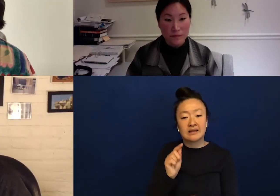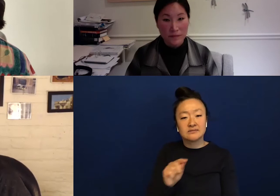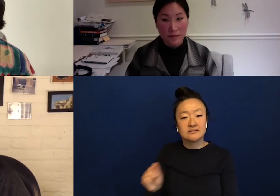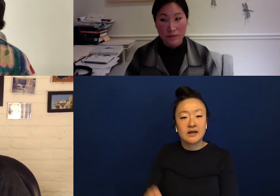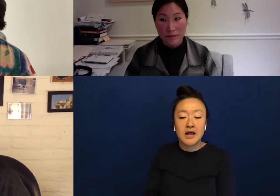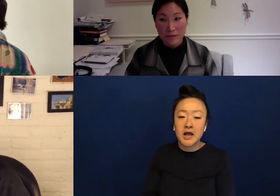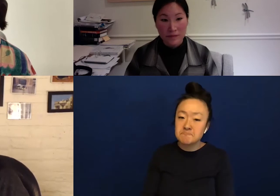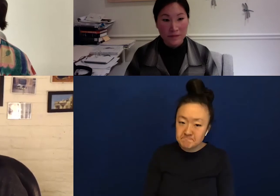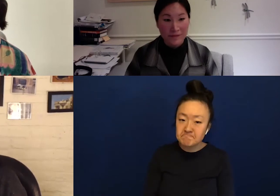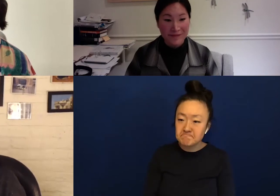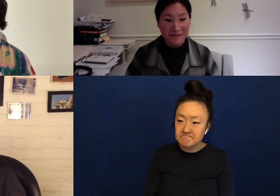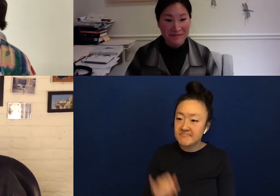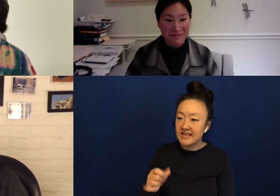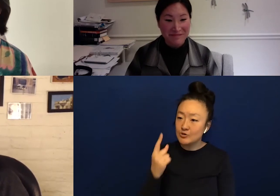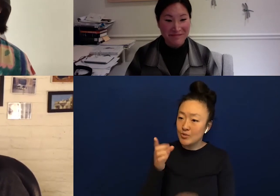So that's somebody.